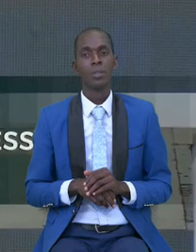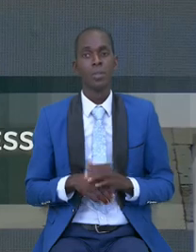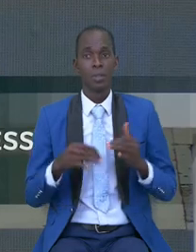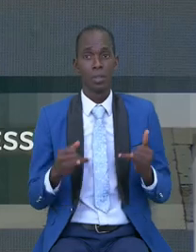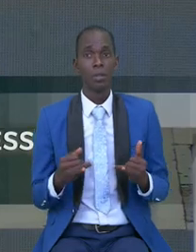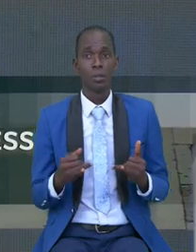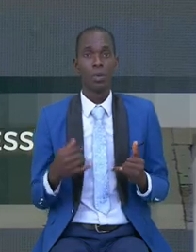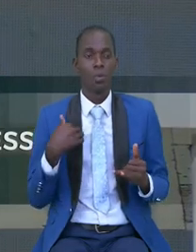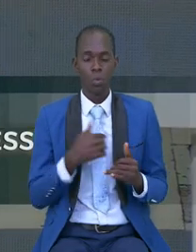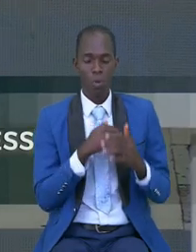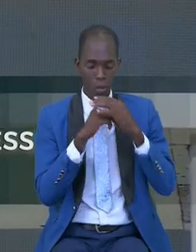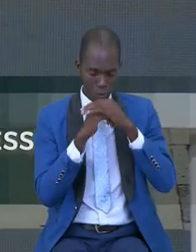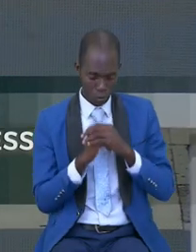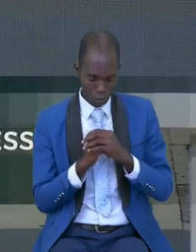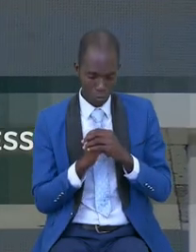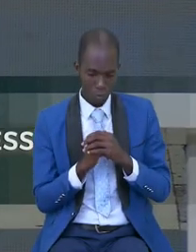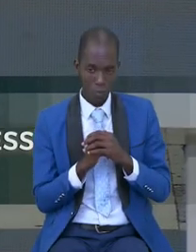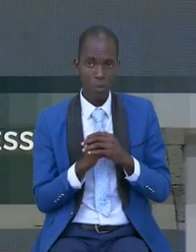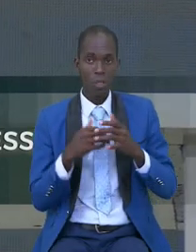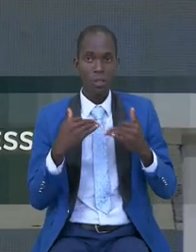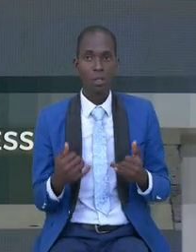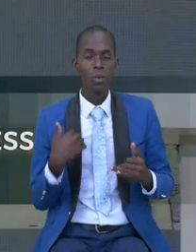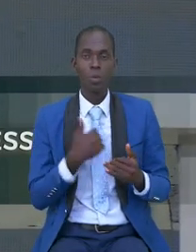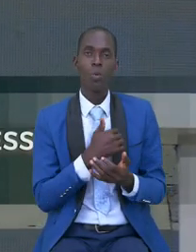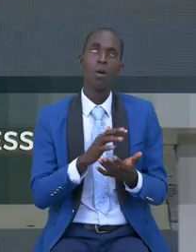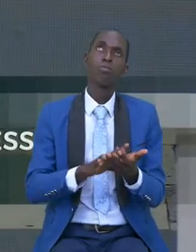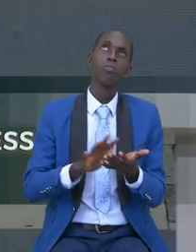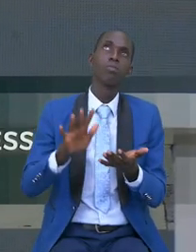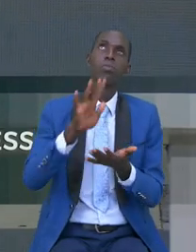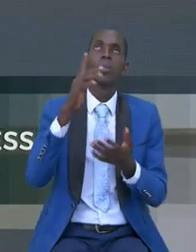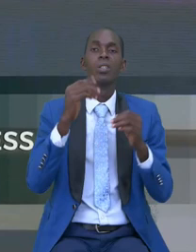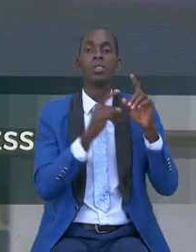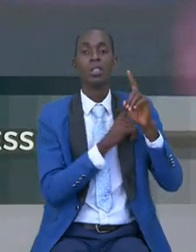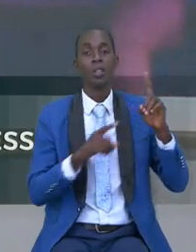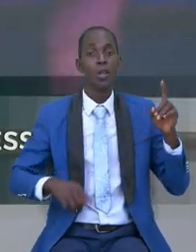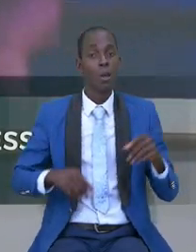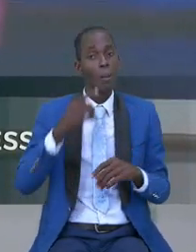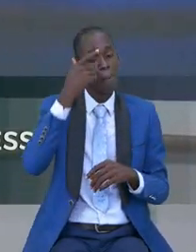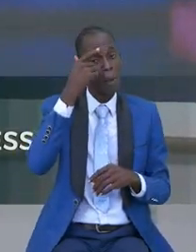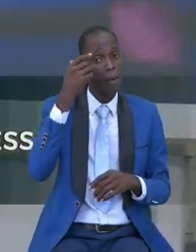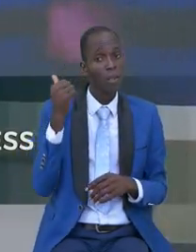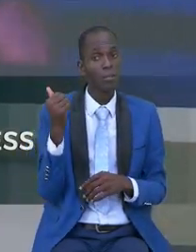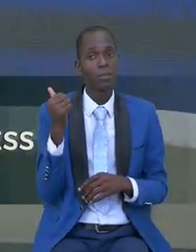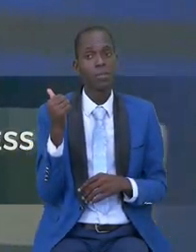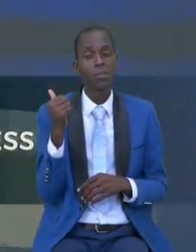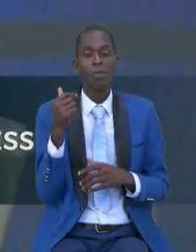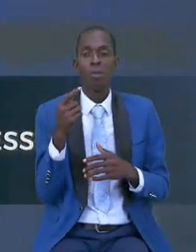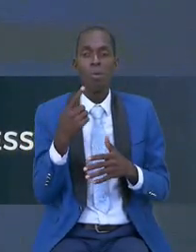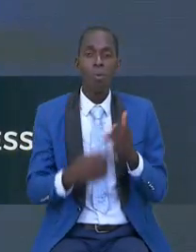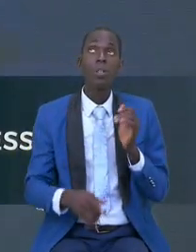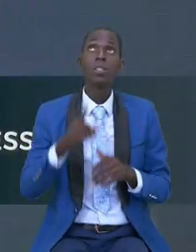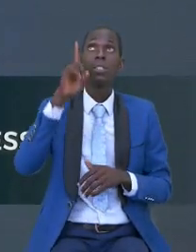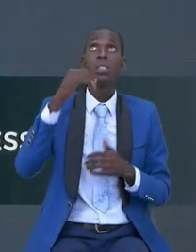adore, now we worship, now we glorify the Lord because what he has